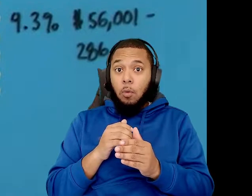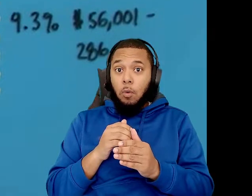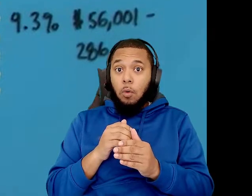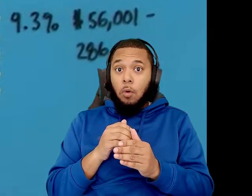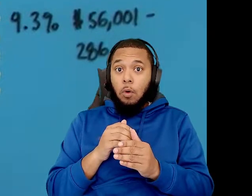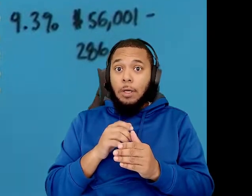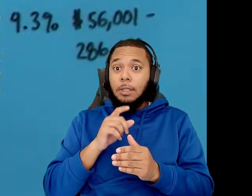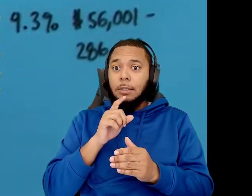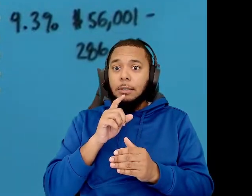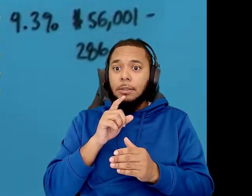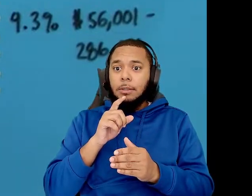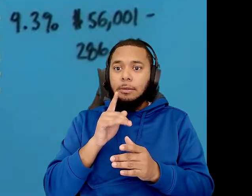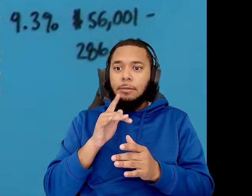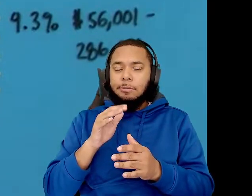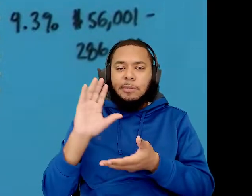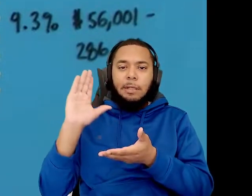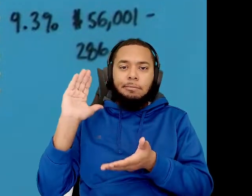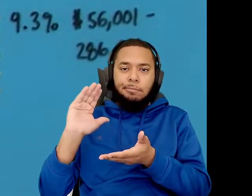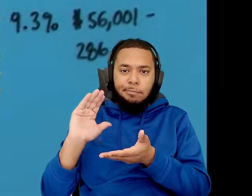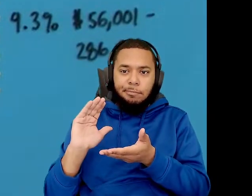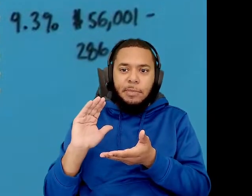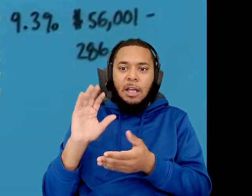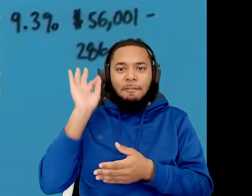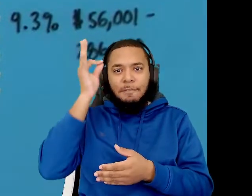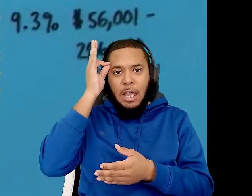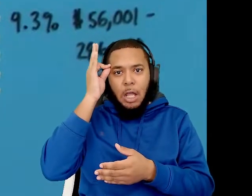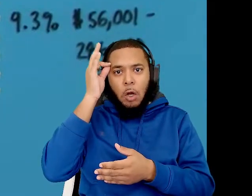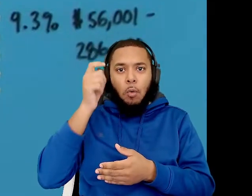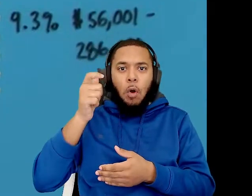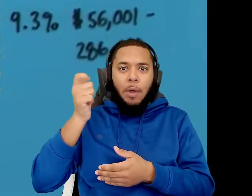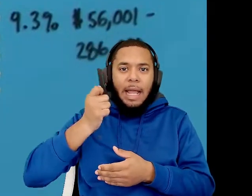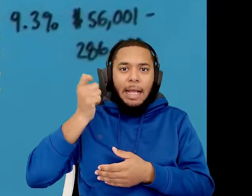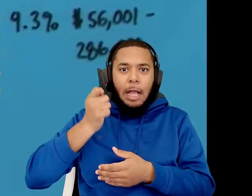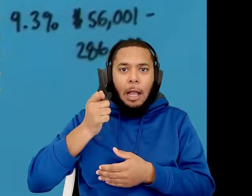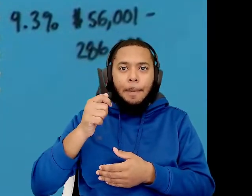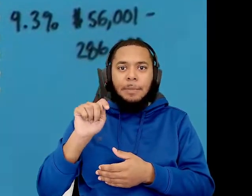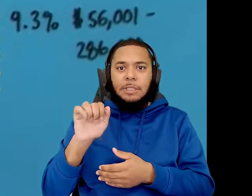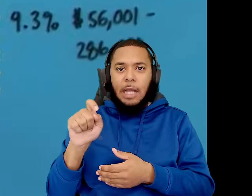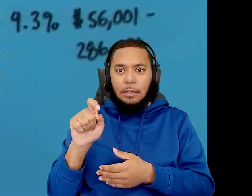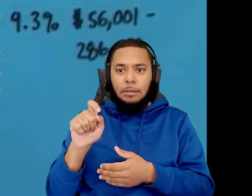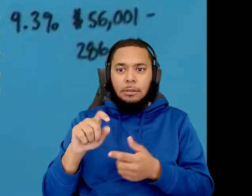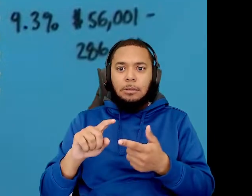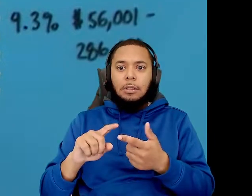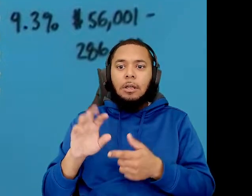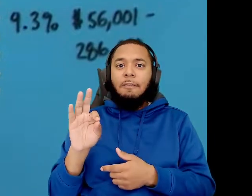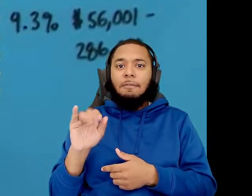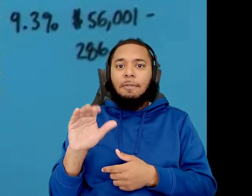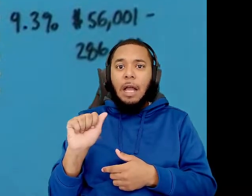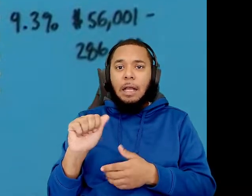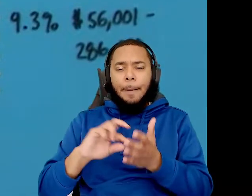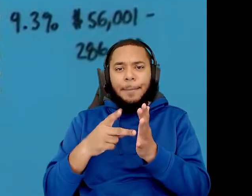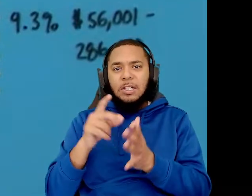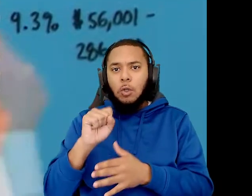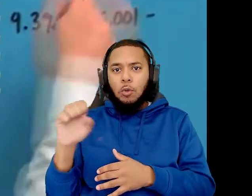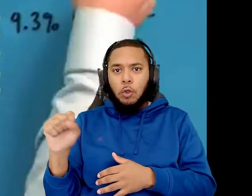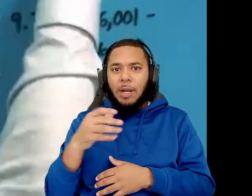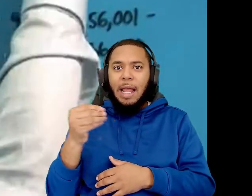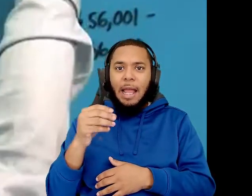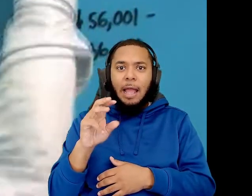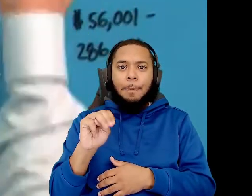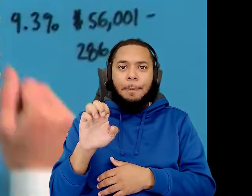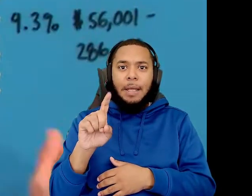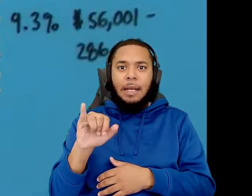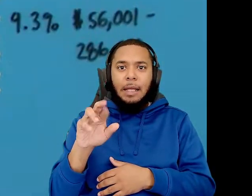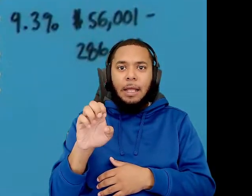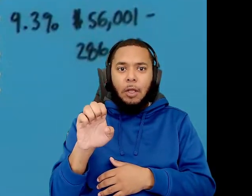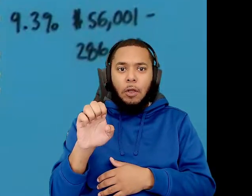income tax, FICA, which is Social Security and Medicare, state income tax for the state